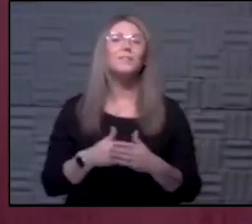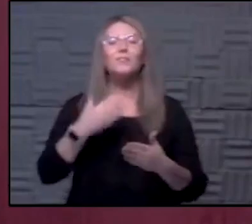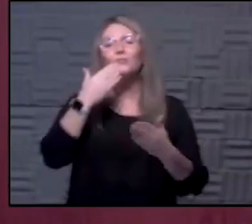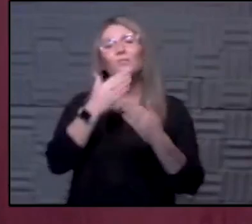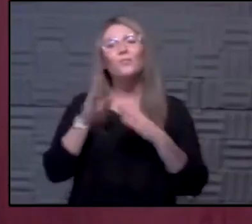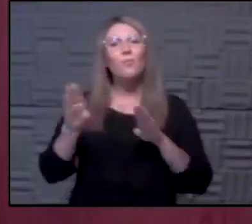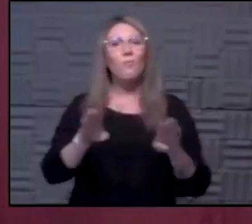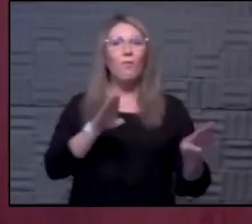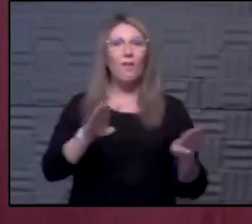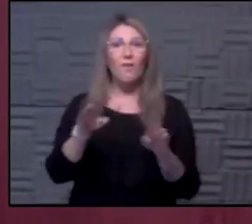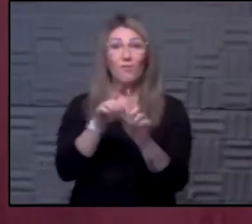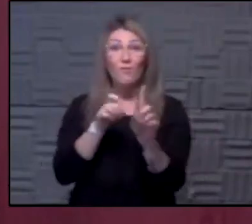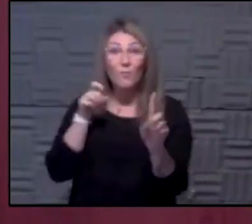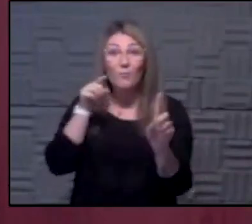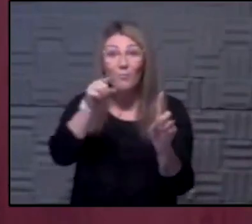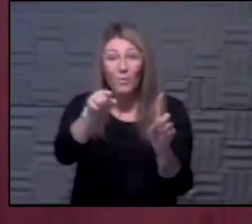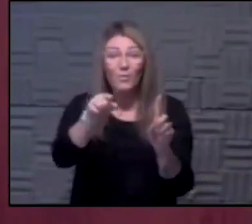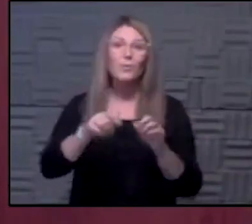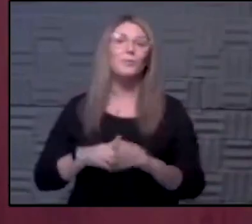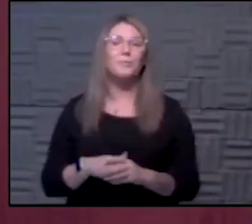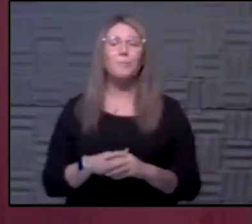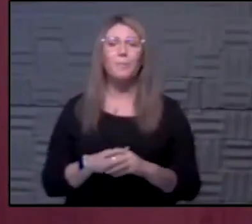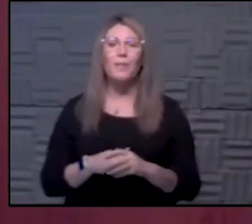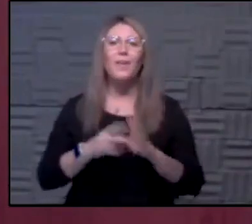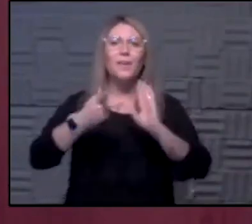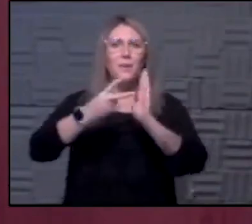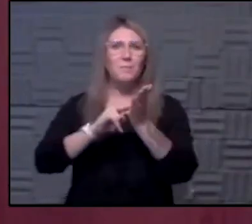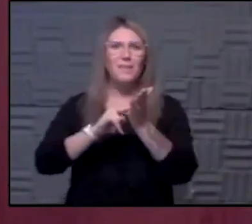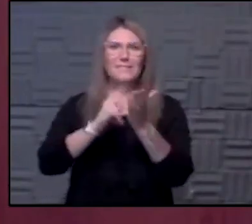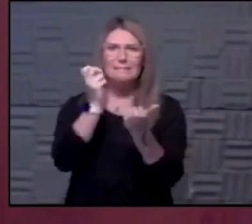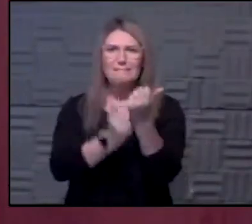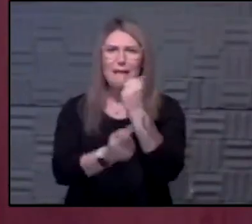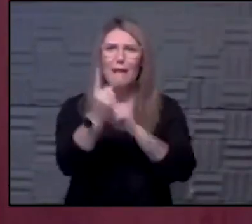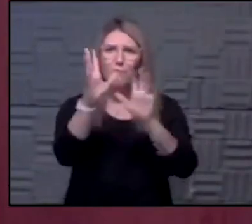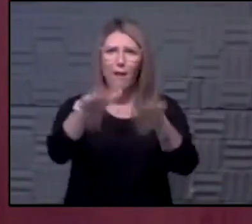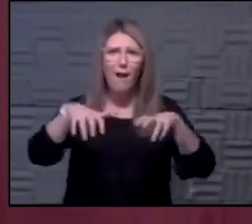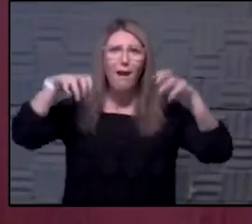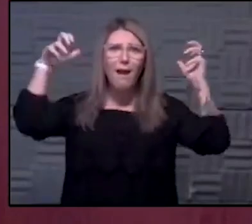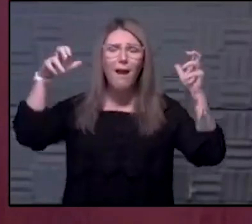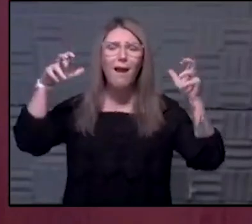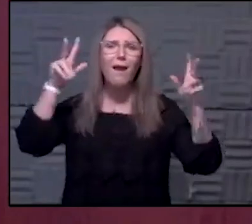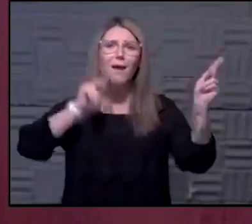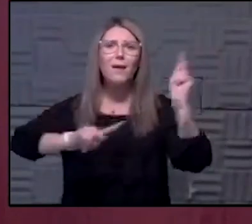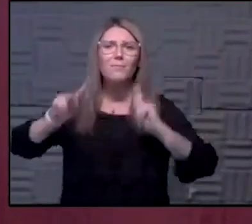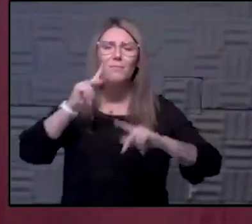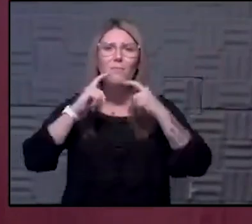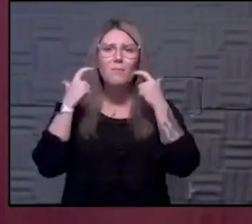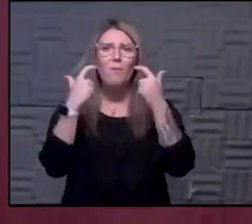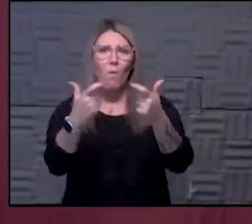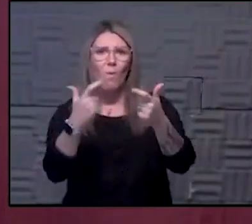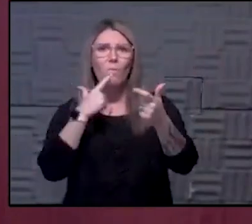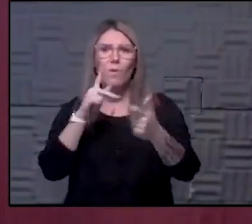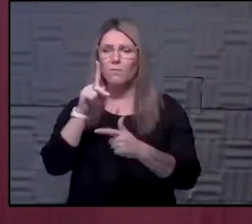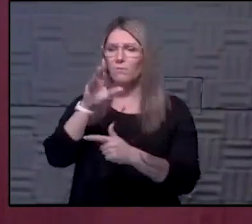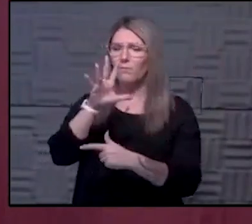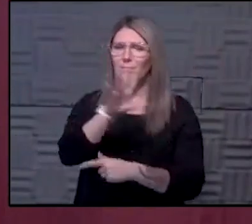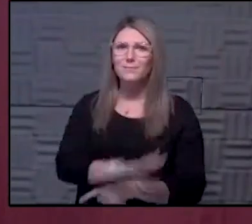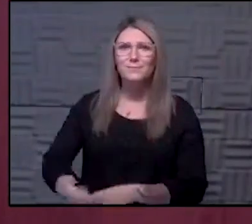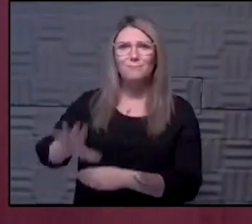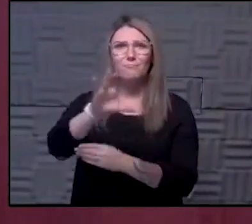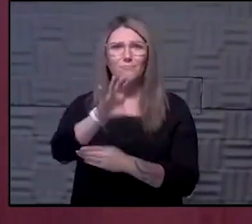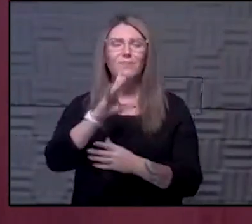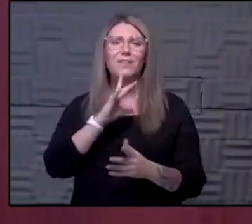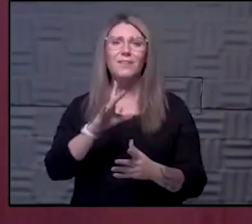good behavior by you, meaning all of our audience out there and everybody in the Kansas City region. We have got to continue that behavior because